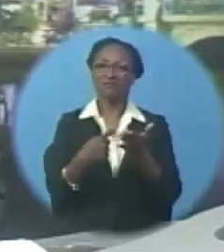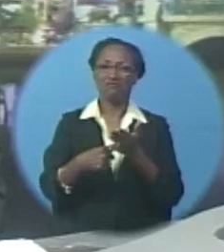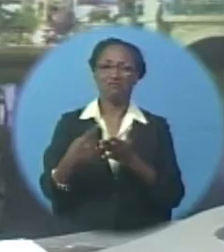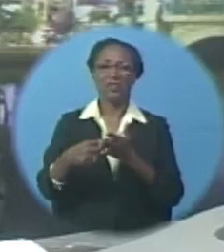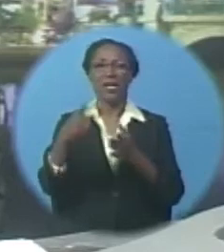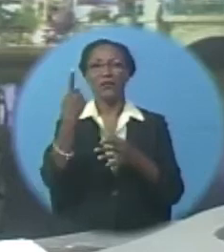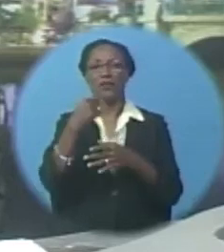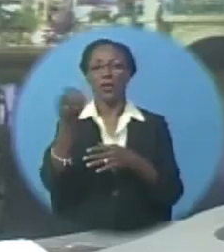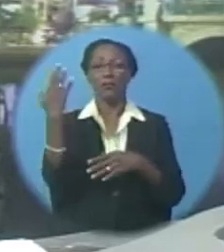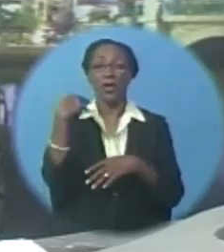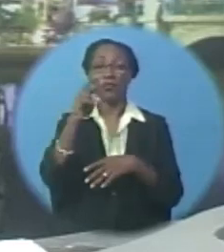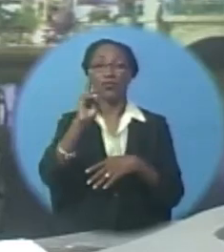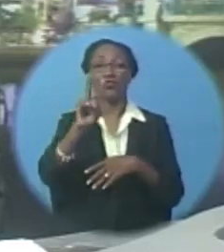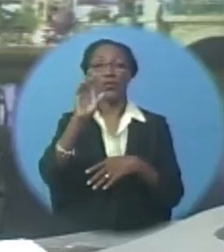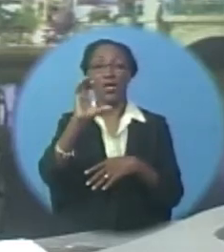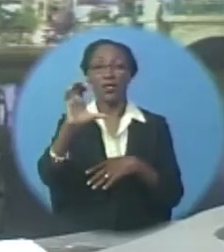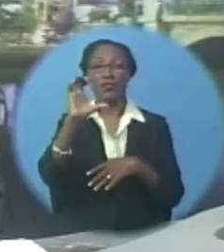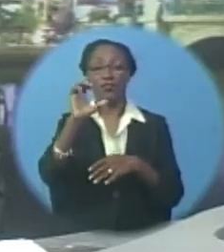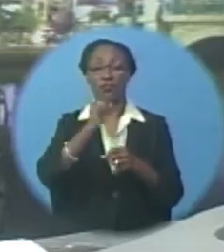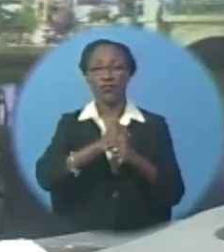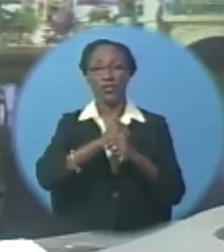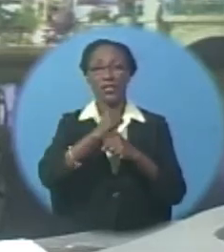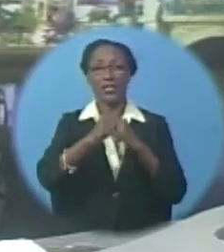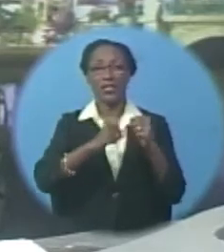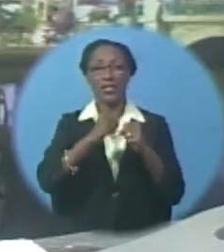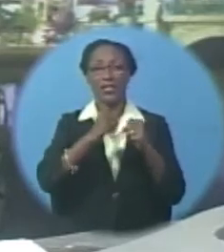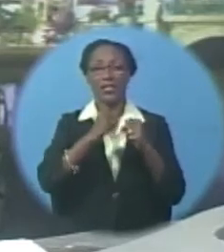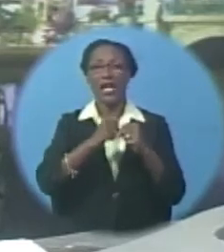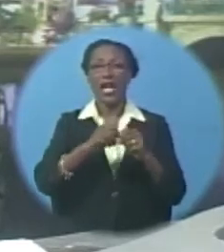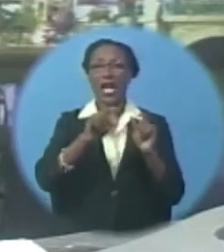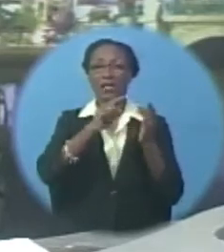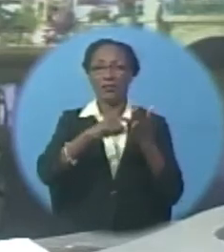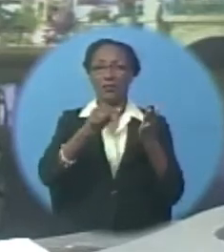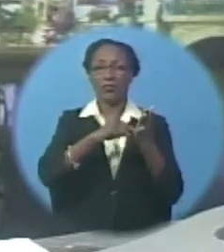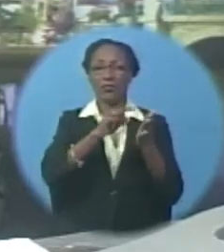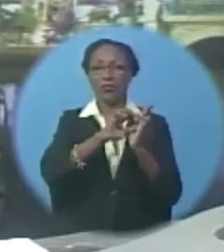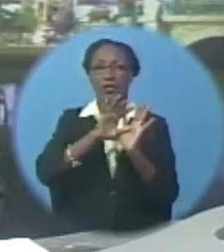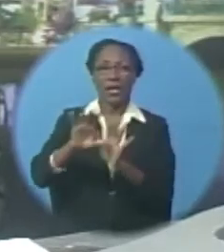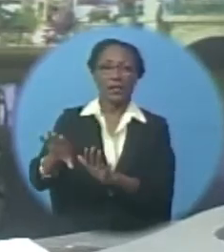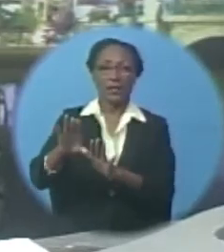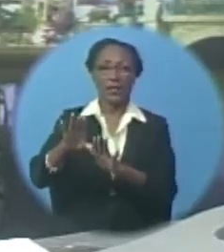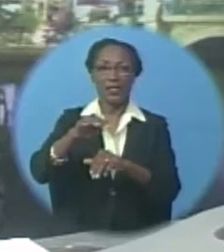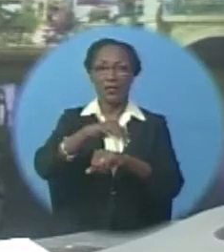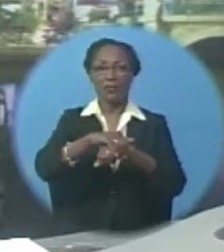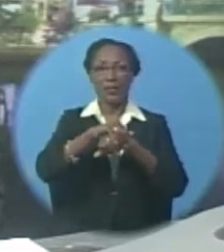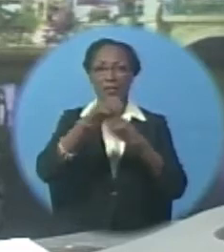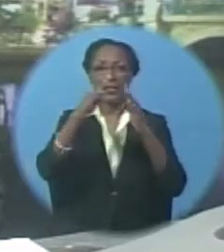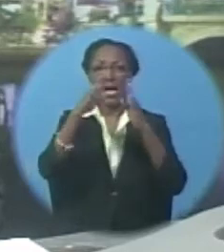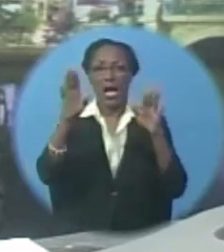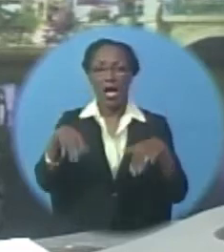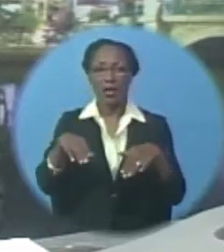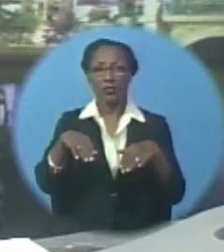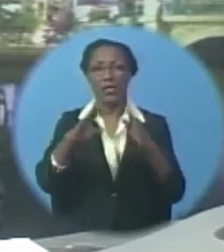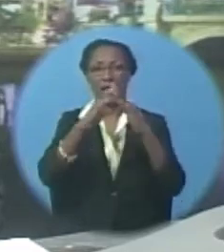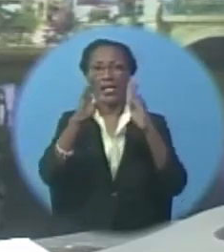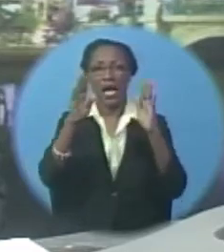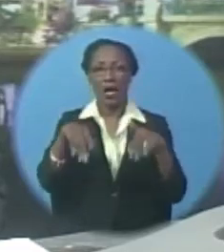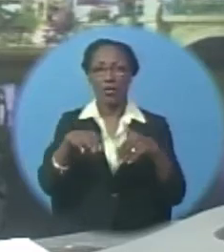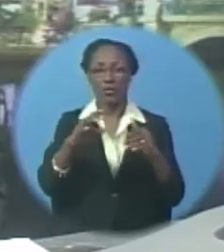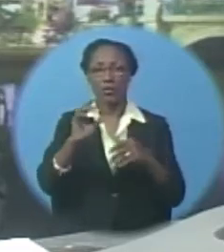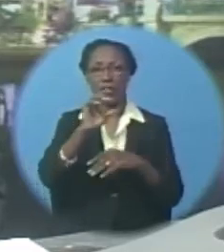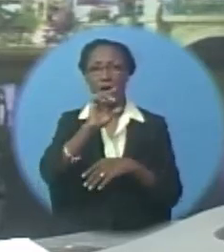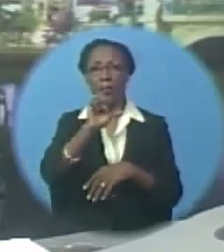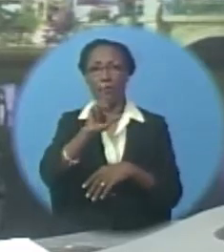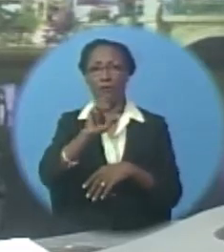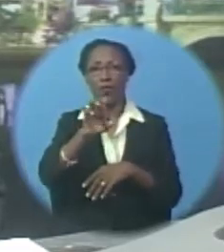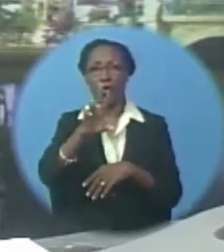denied in the past by both the British House of Commons and its House of Lords, the professor argues the cases should be reopened. In